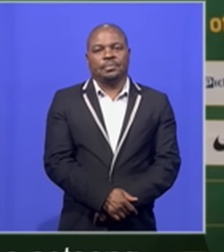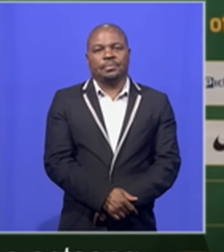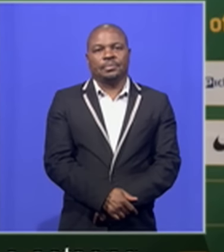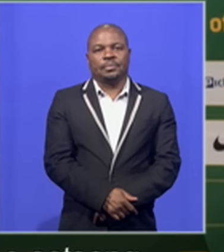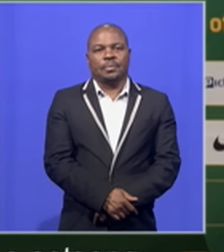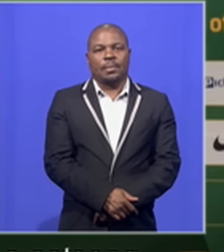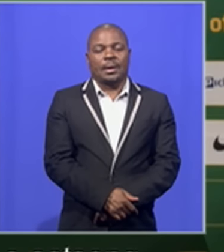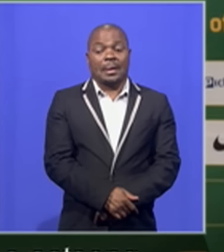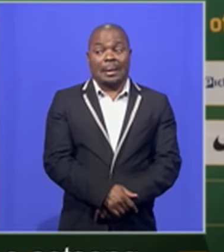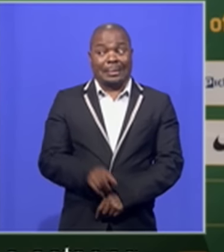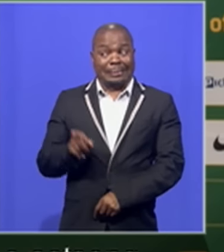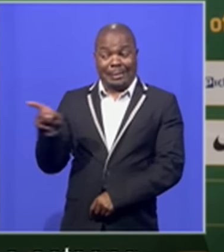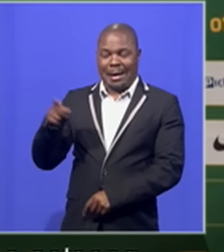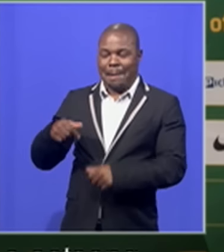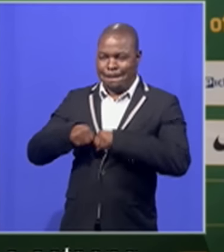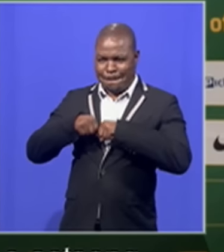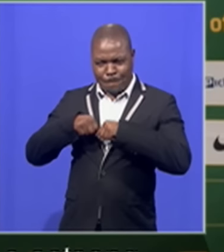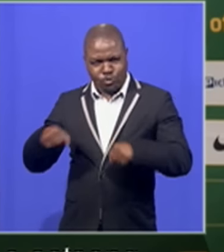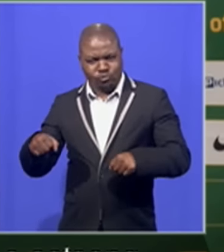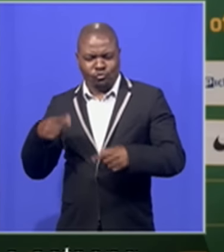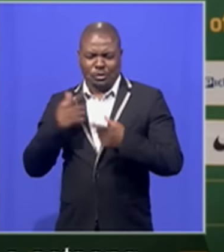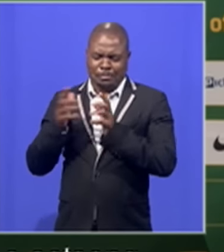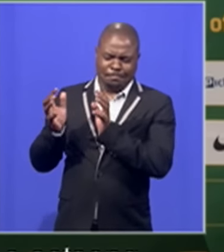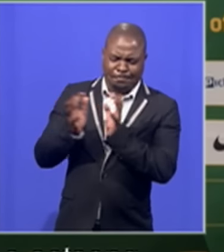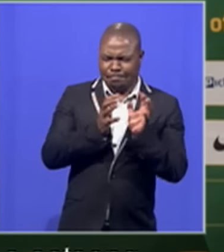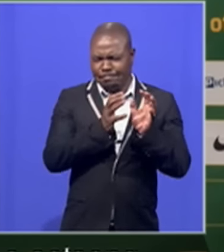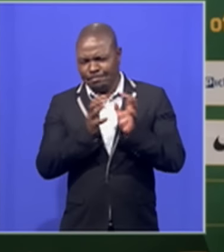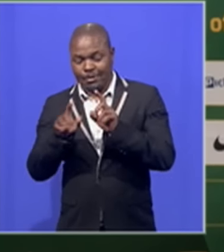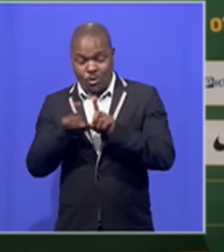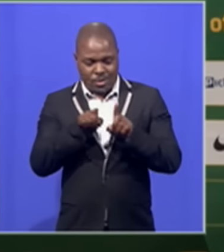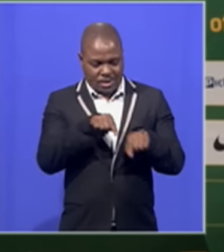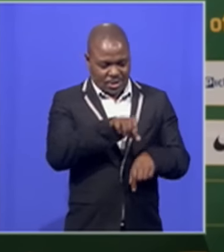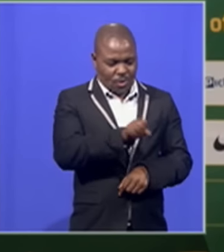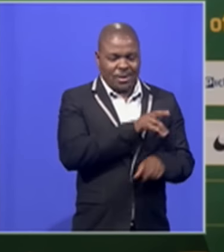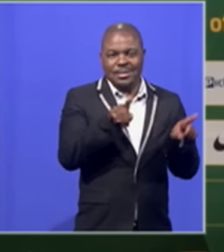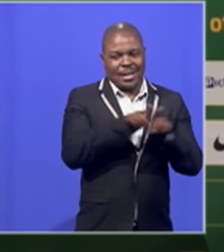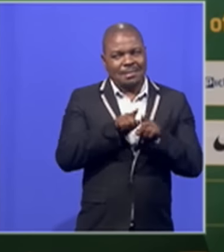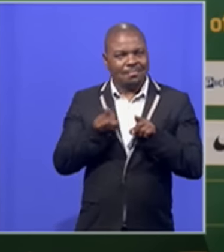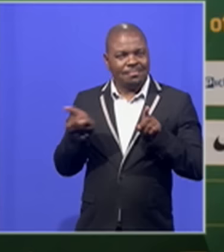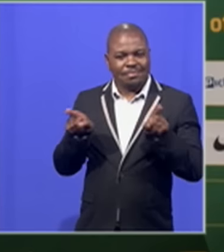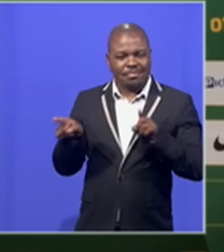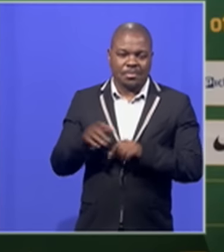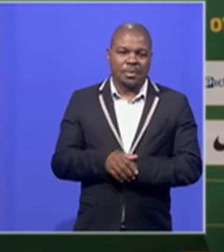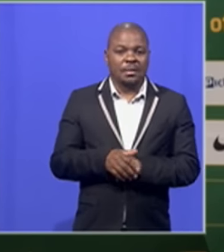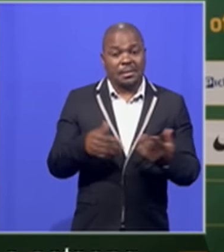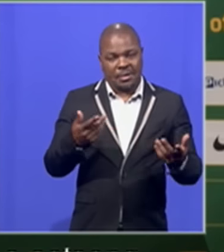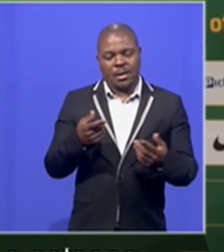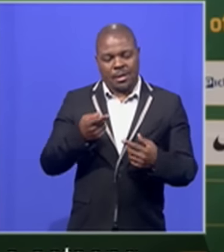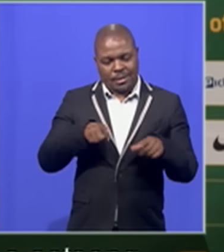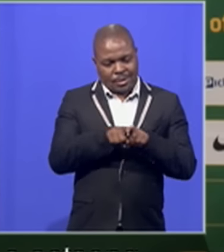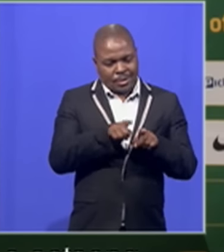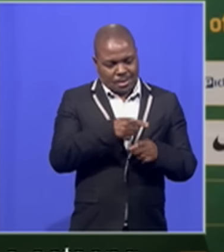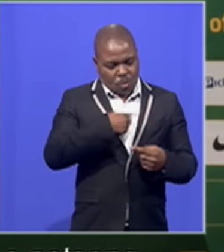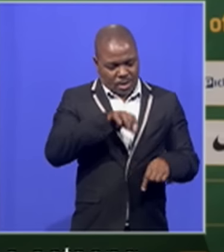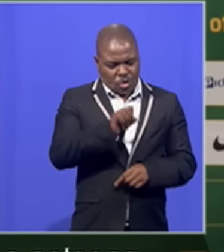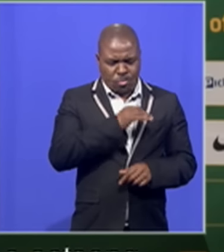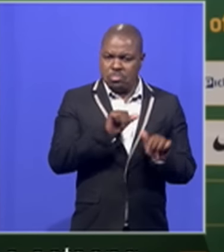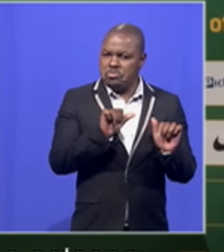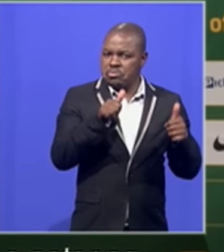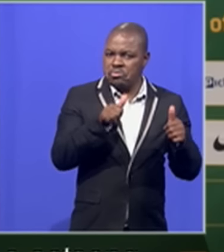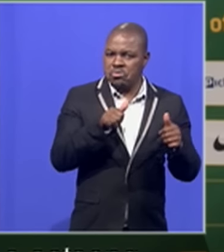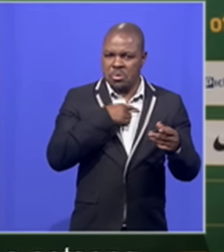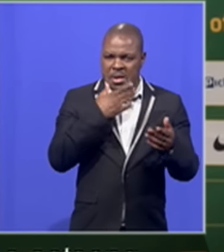The big physical guys, so a physical contest, which is what we pride ourselves as well as South Africans. So we're very good on the weekend, but also they have players who can